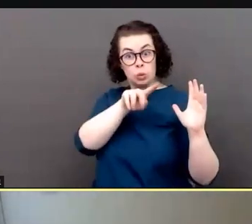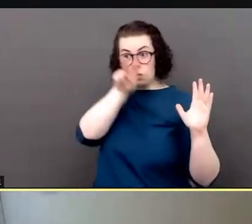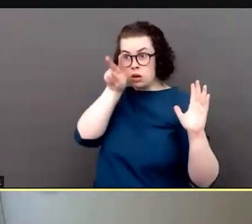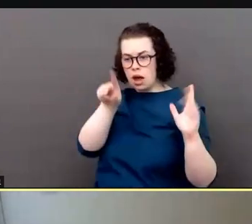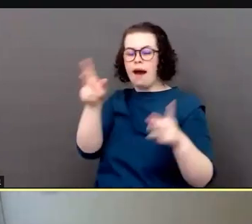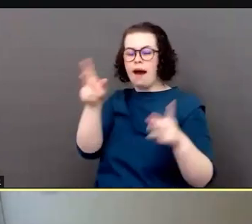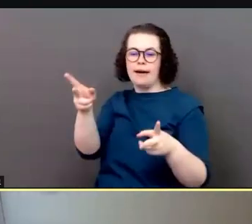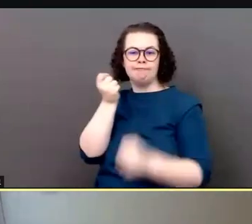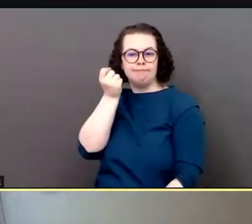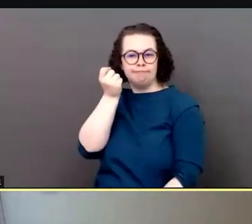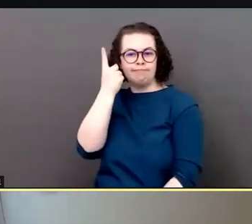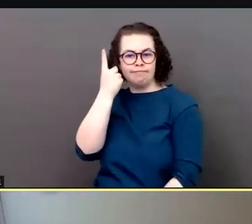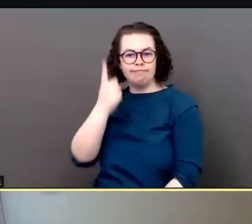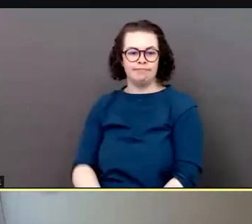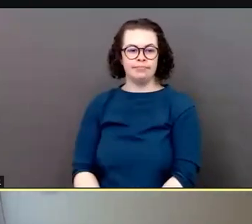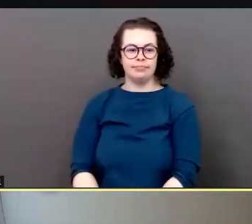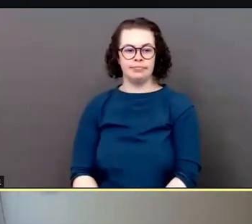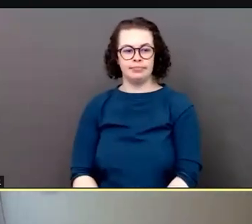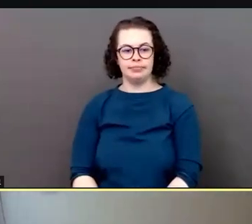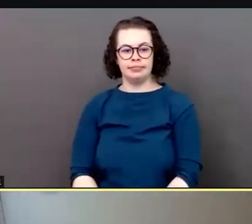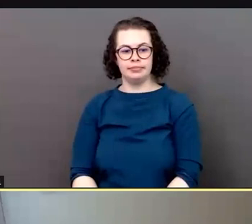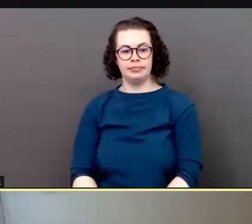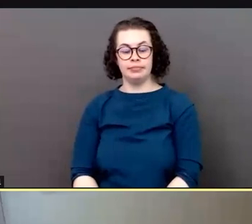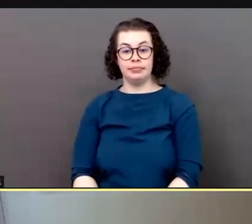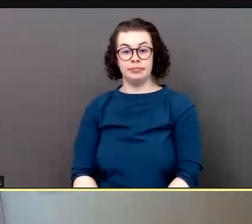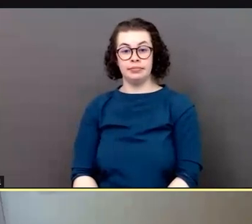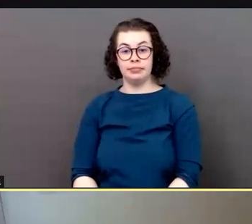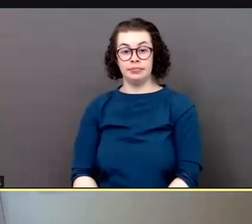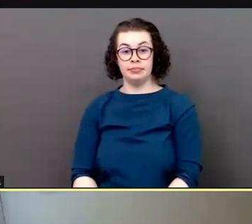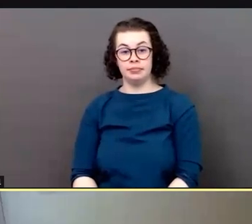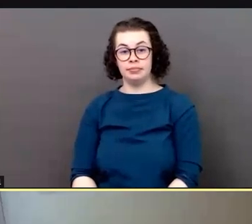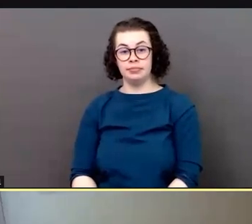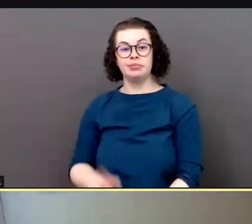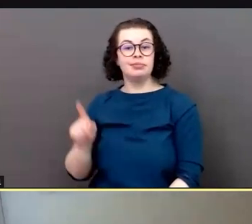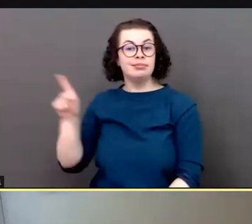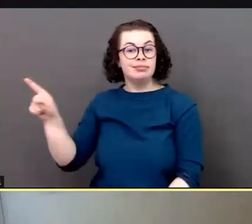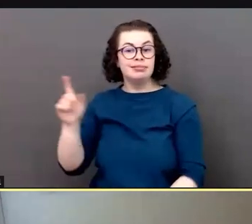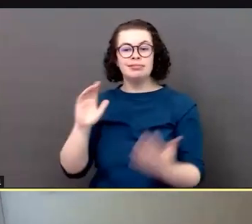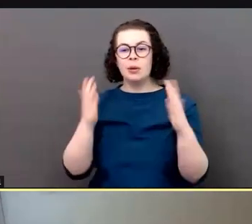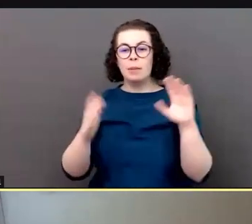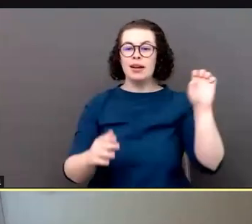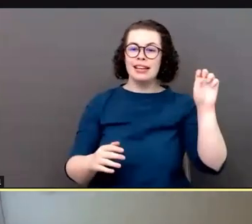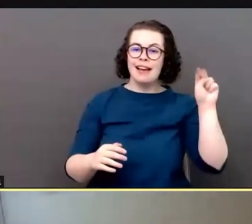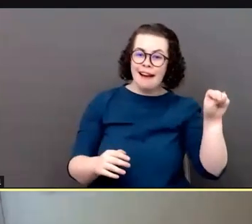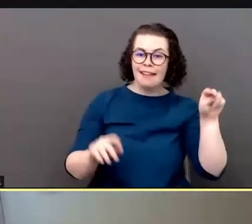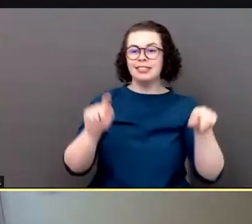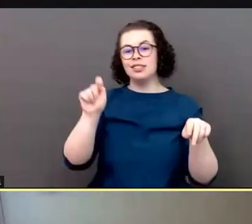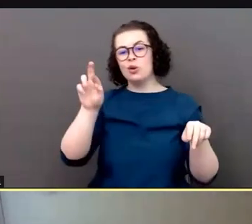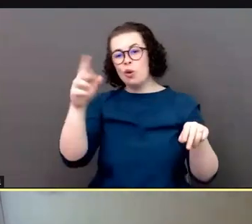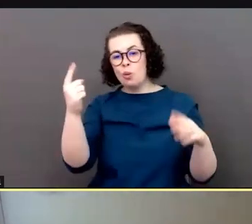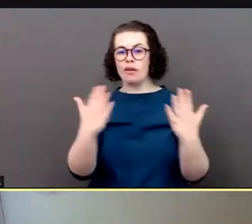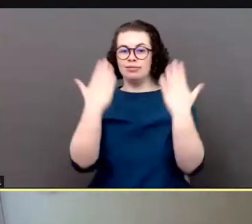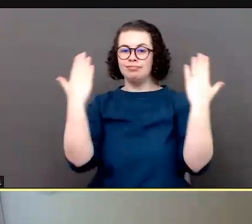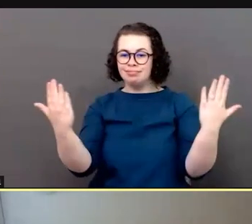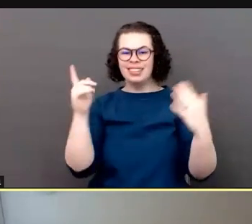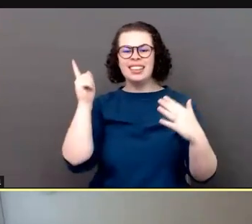Yeah, again, comparison of what's in the EN. It's changing places, which is a new concept, I think, to